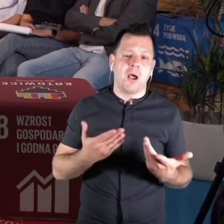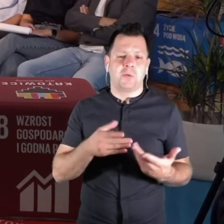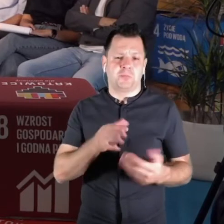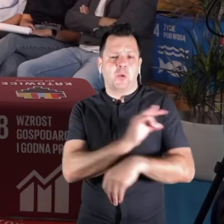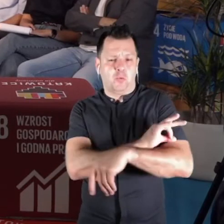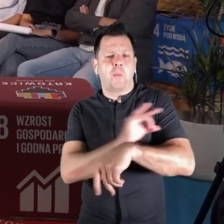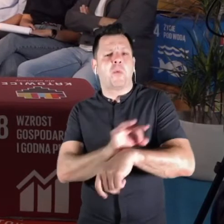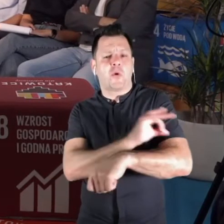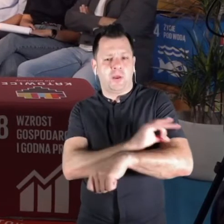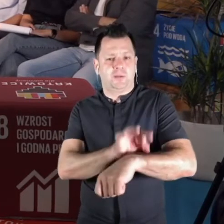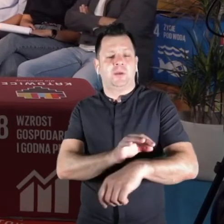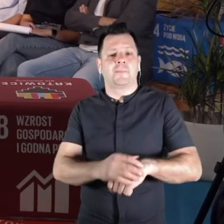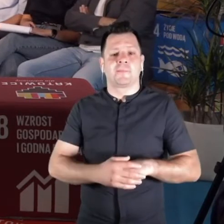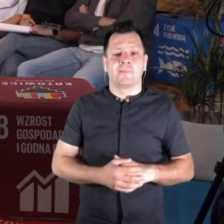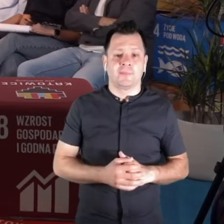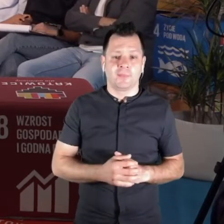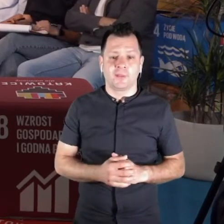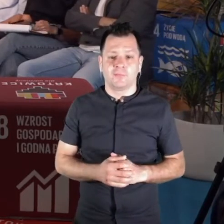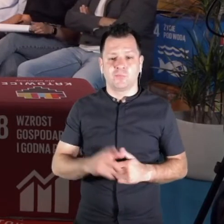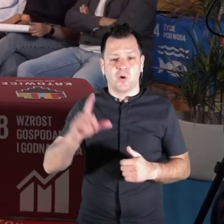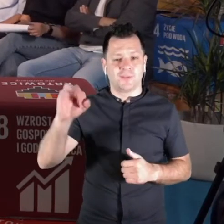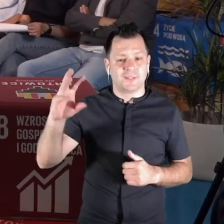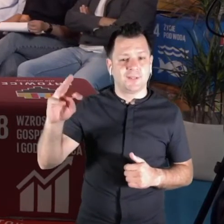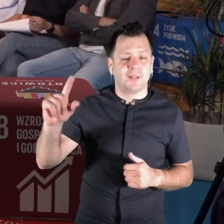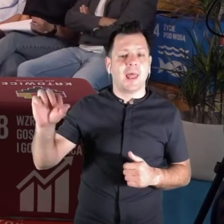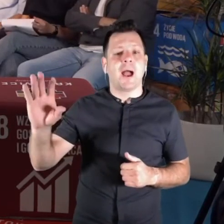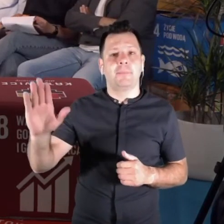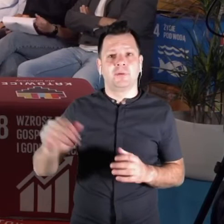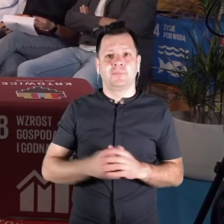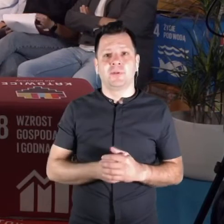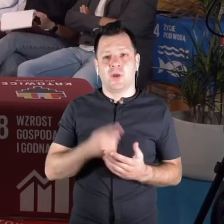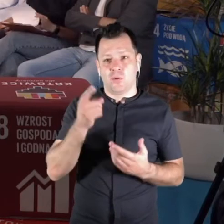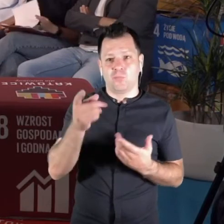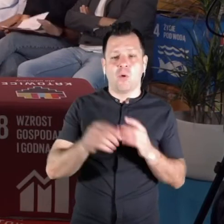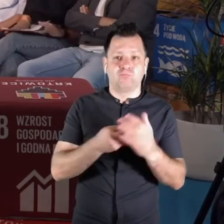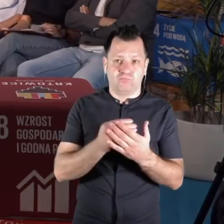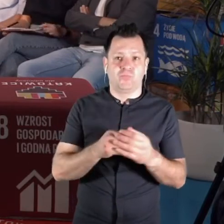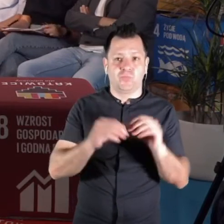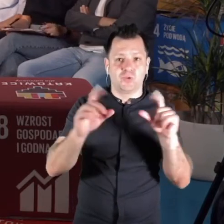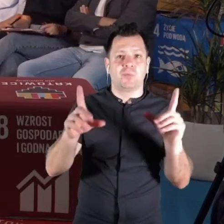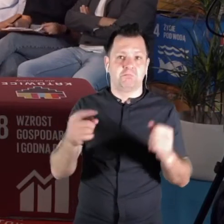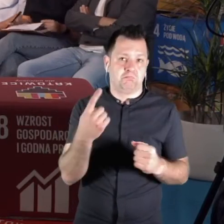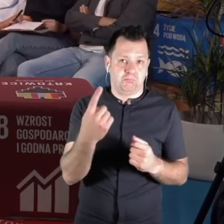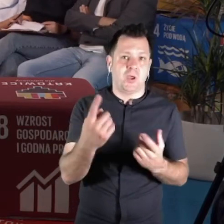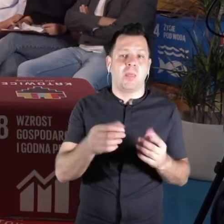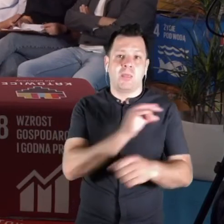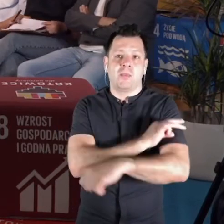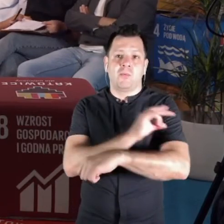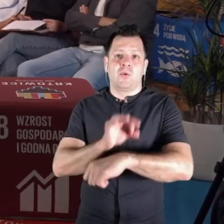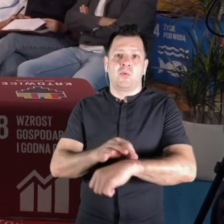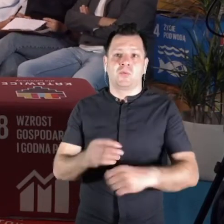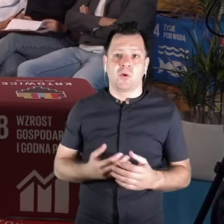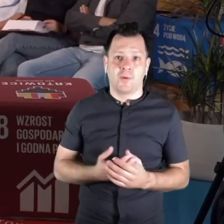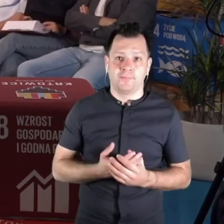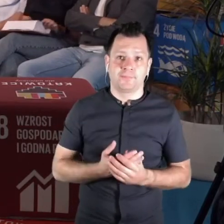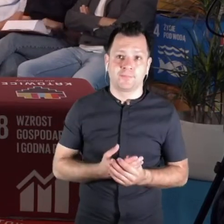host at the City Lab. This is, for example, Fix My Berlin. This is one of the companies that is located in the co-working. They